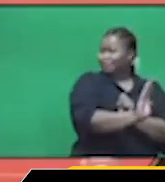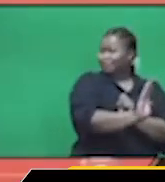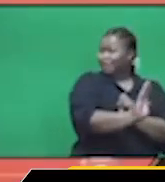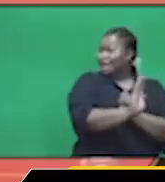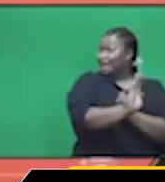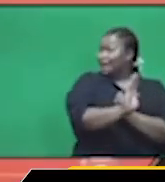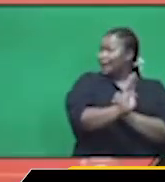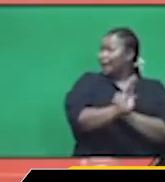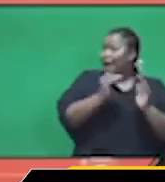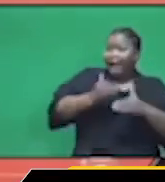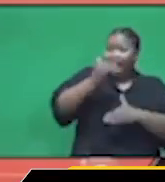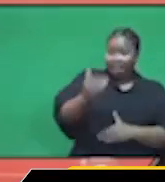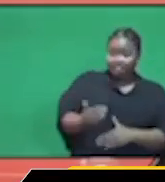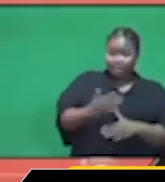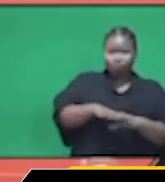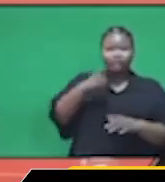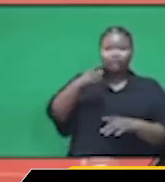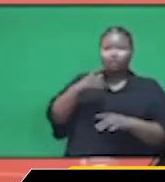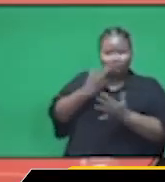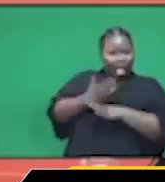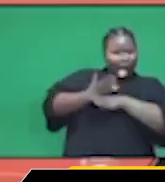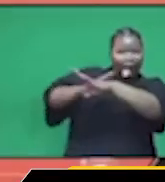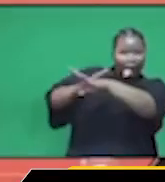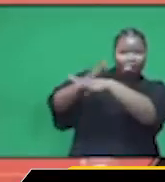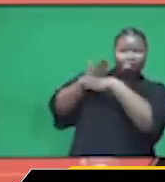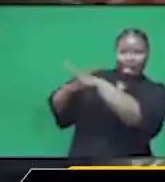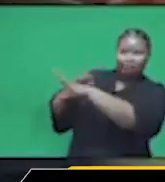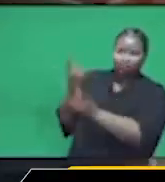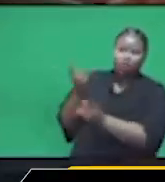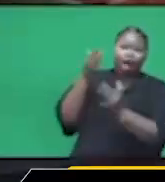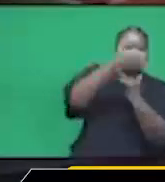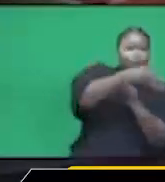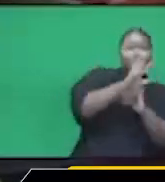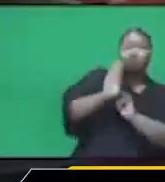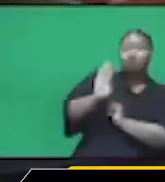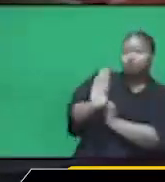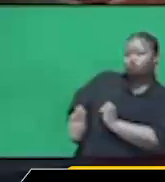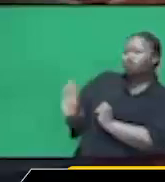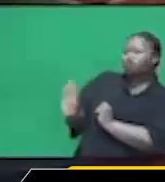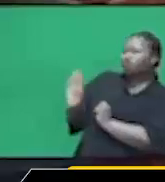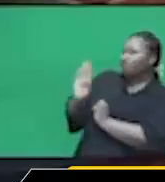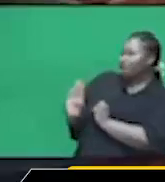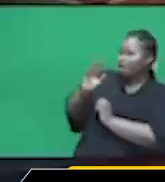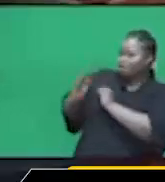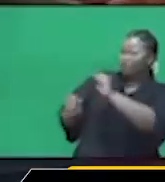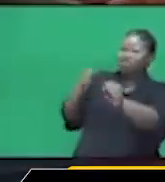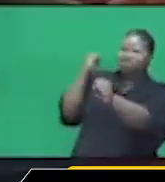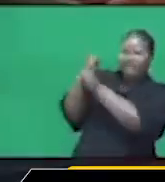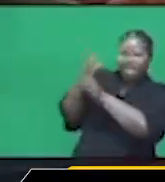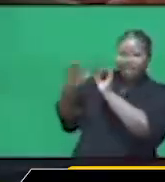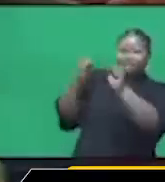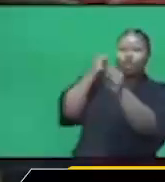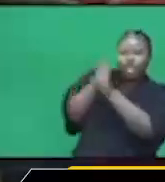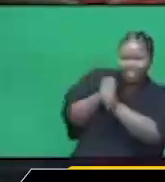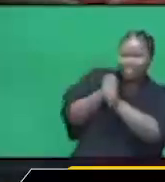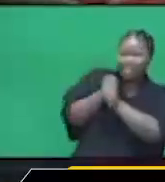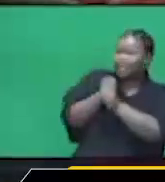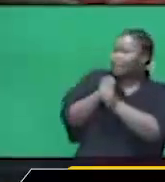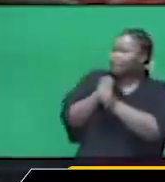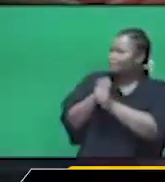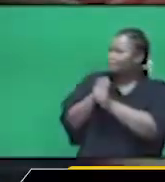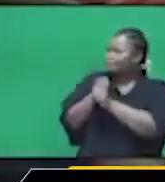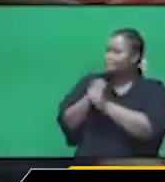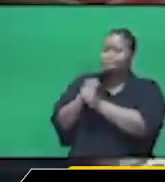after being prohibited for entering Botswana for a decade by the ruthless and corrupt BDP